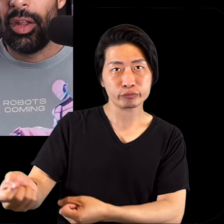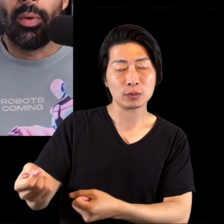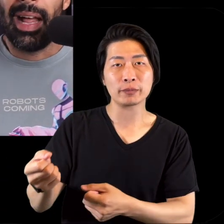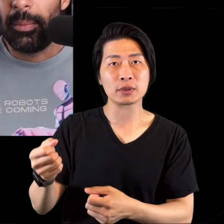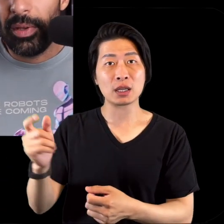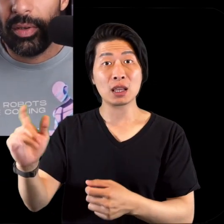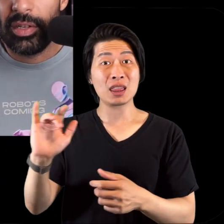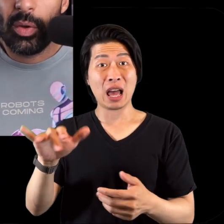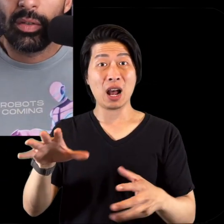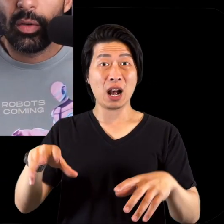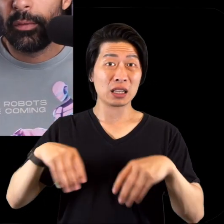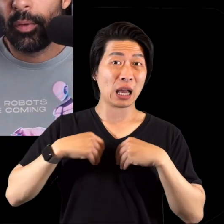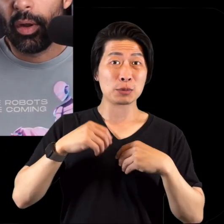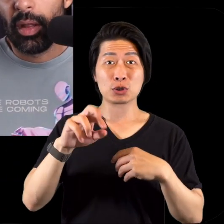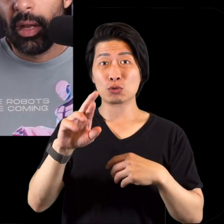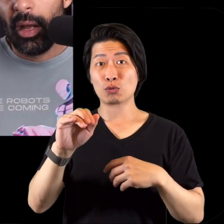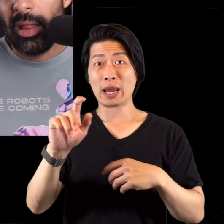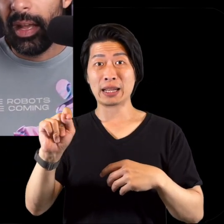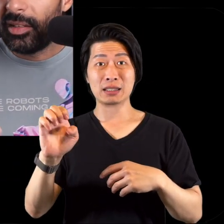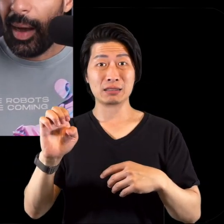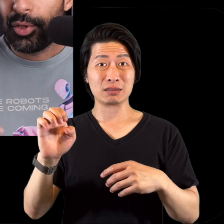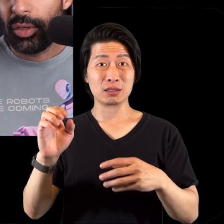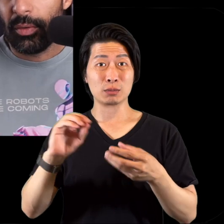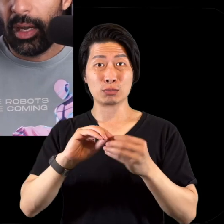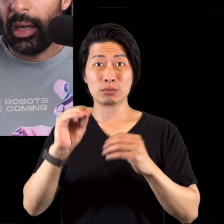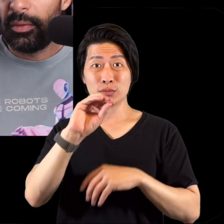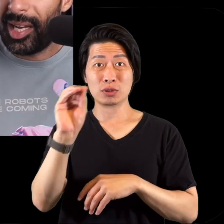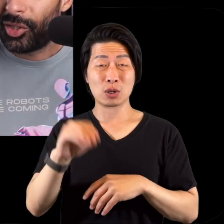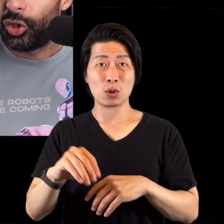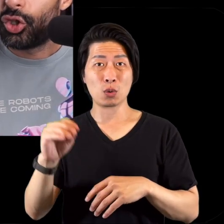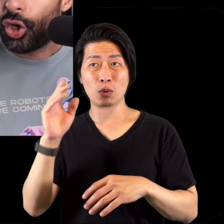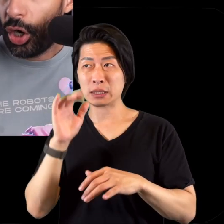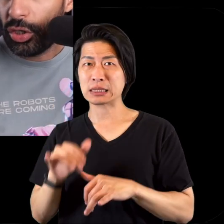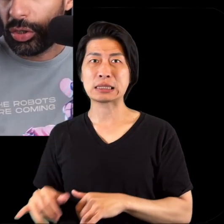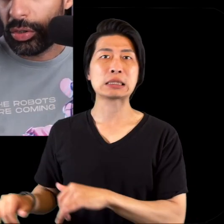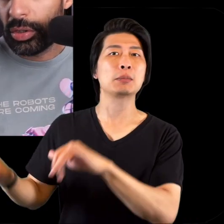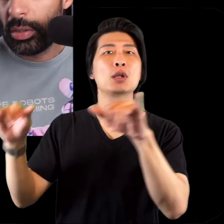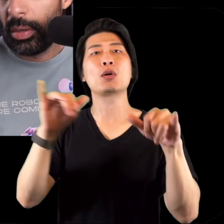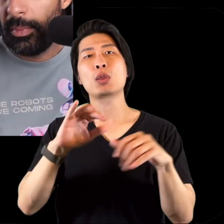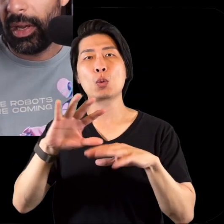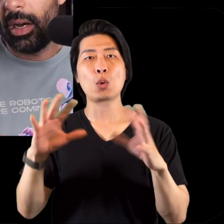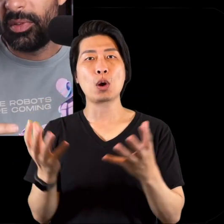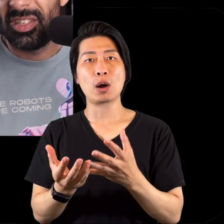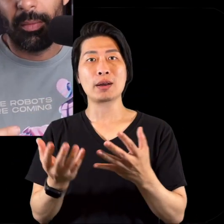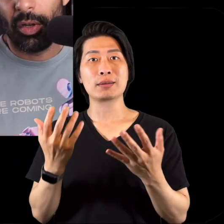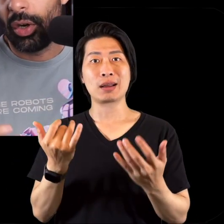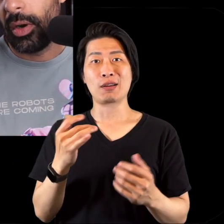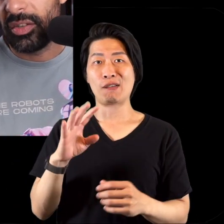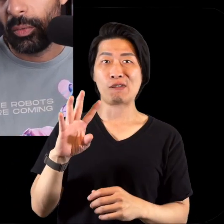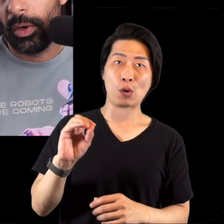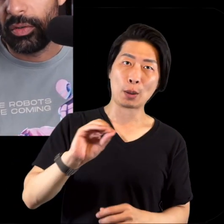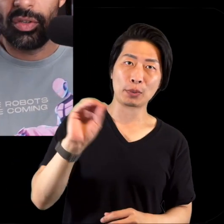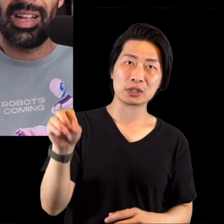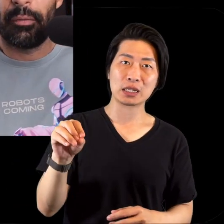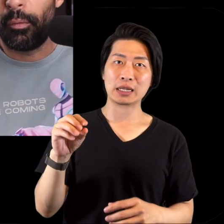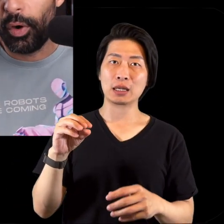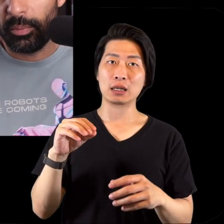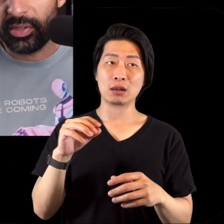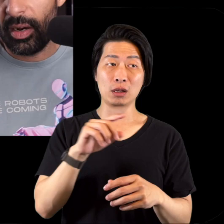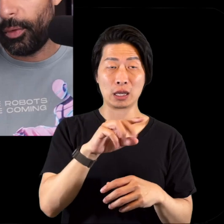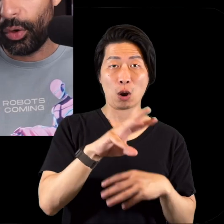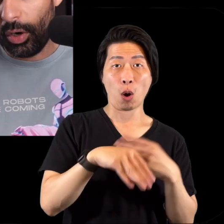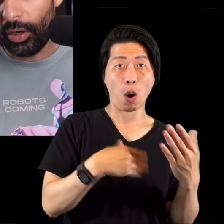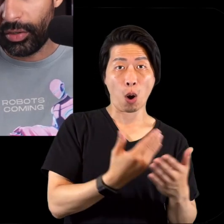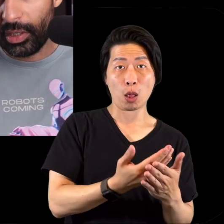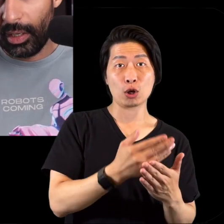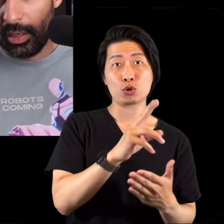them, their reliability, so on and so forth, the adoption rate of Tesla's chargers becomes similar across the world. So it's not